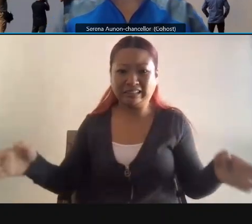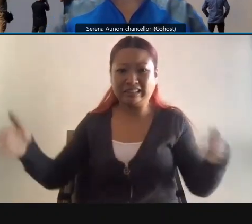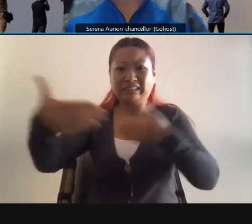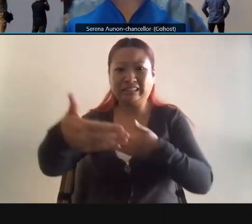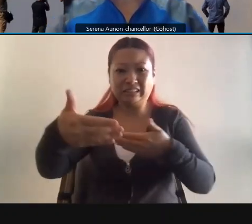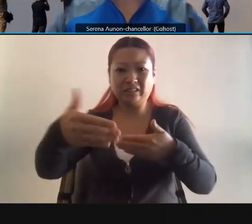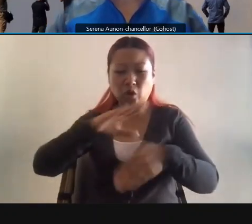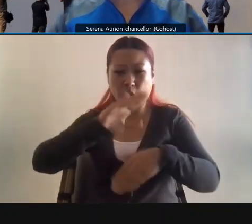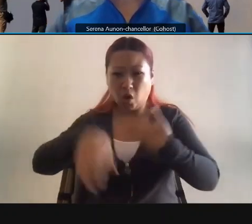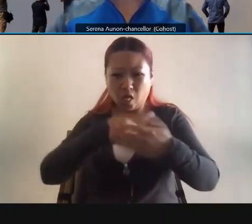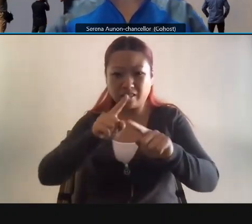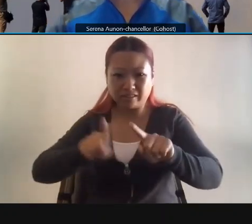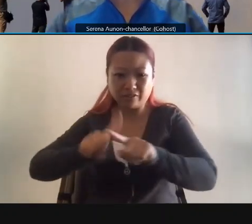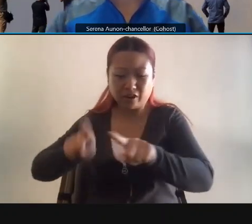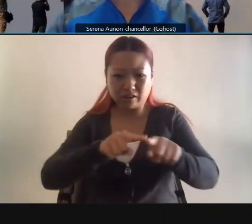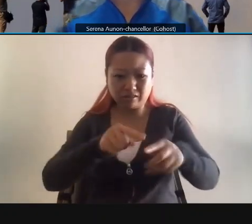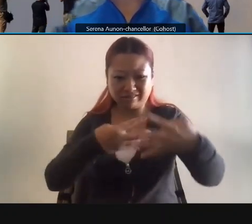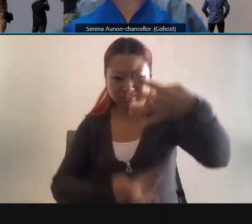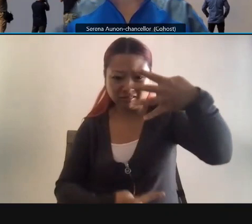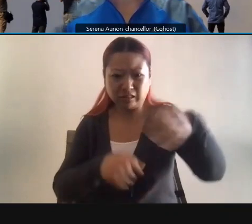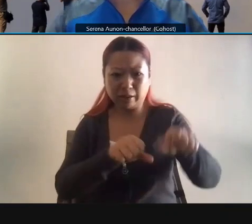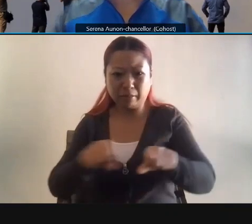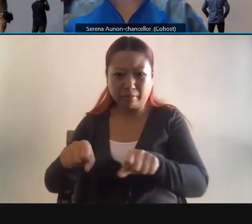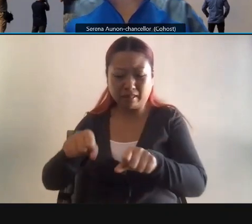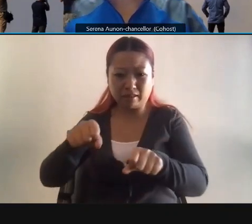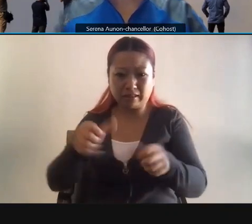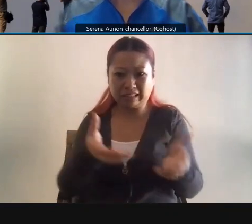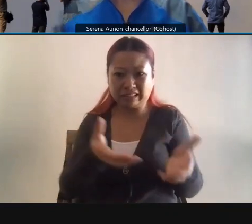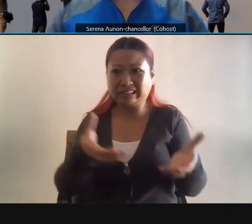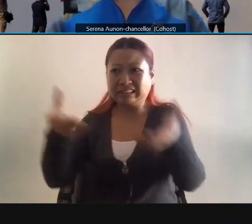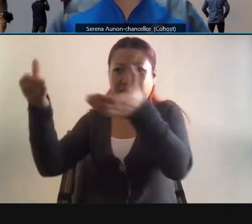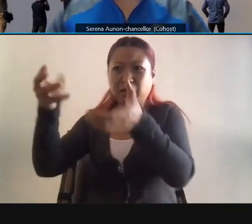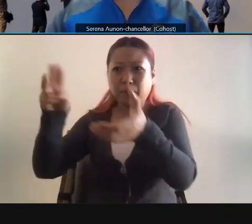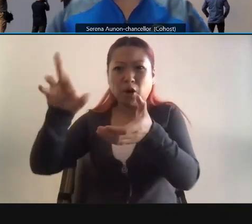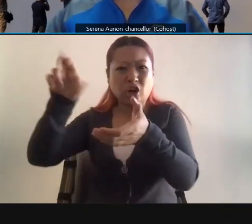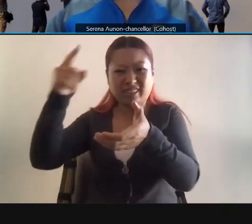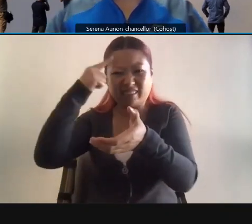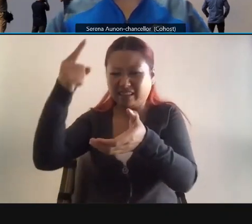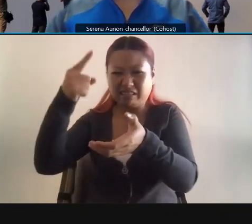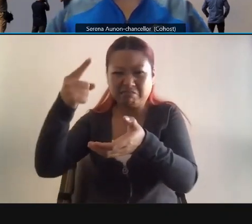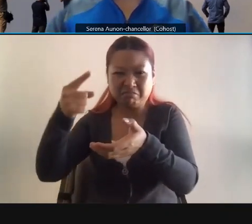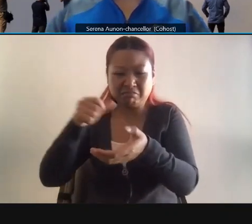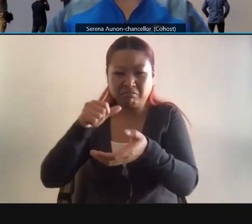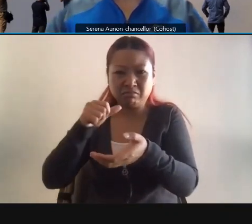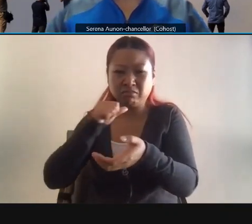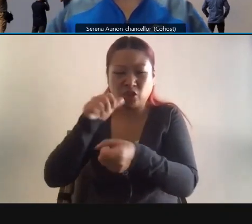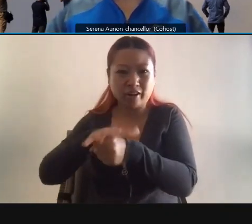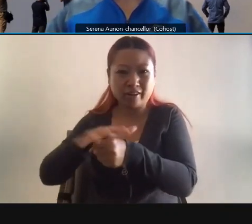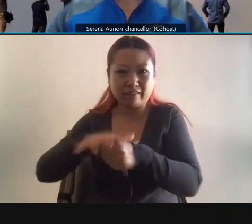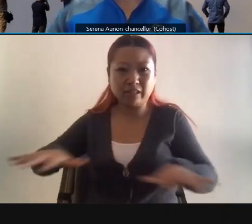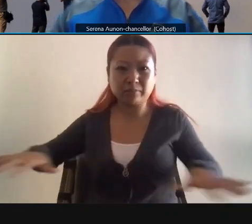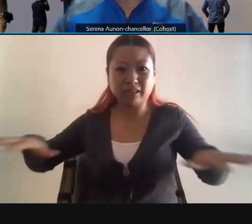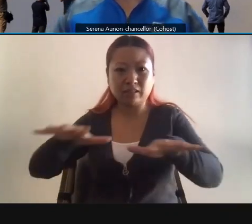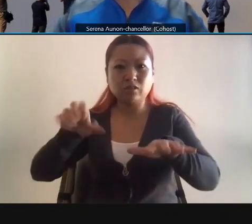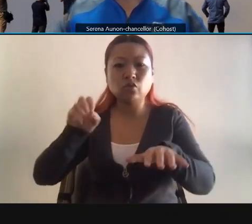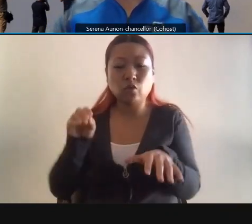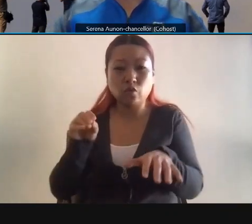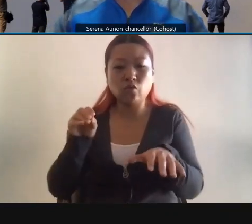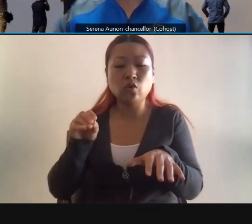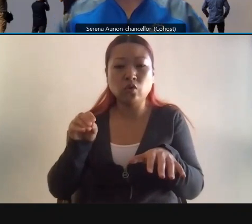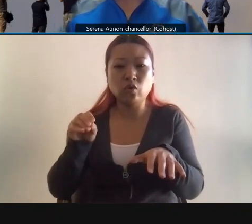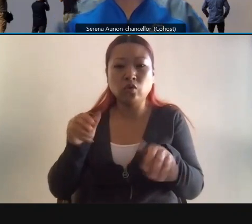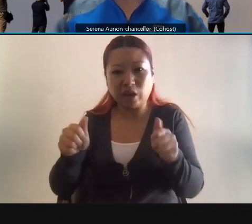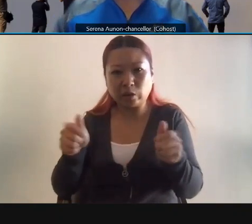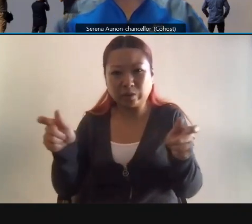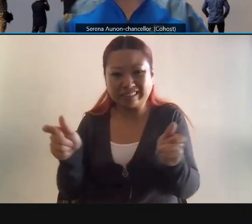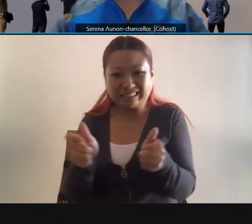capability to Mars. I just don't think we're going to have the space. So it's always interesting to see if you had to